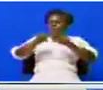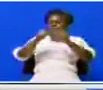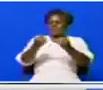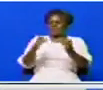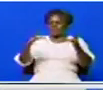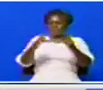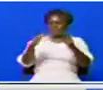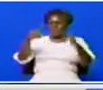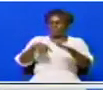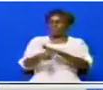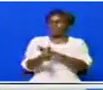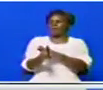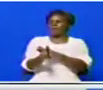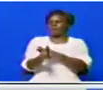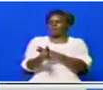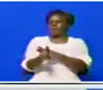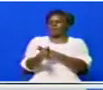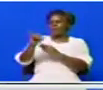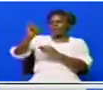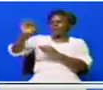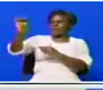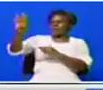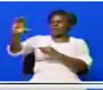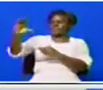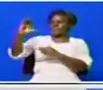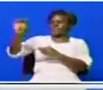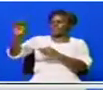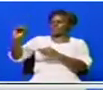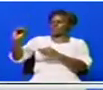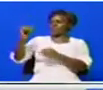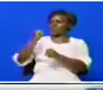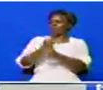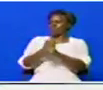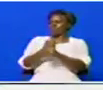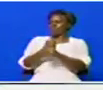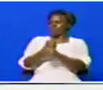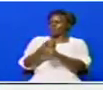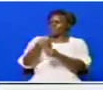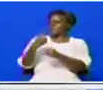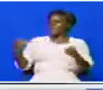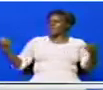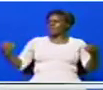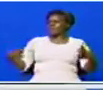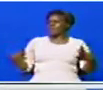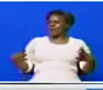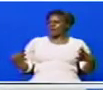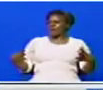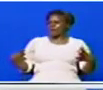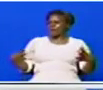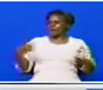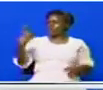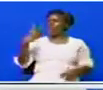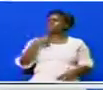been hacked into. So what the IEBC CEO did today, Yvonne, is to be categorical, you know, coming out with one